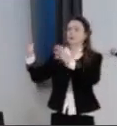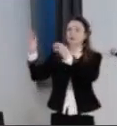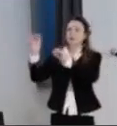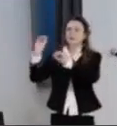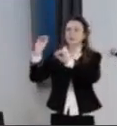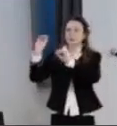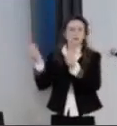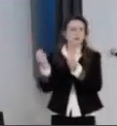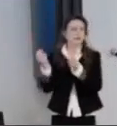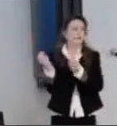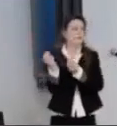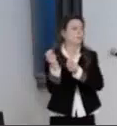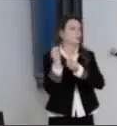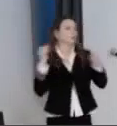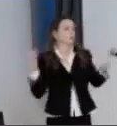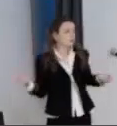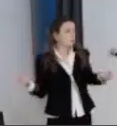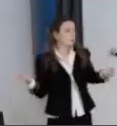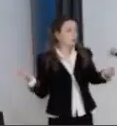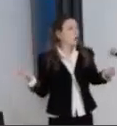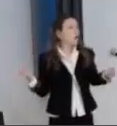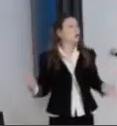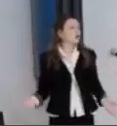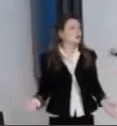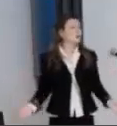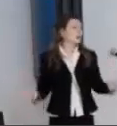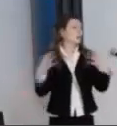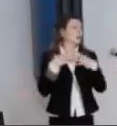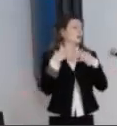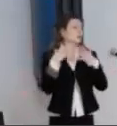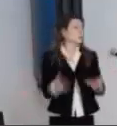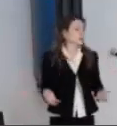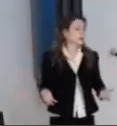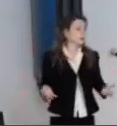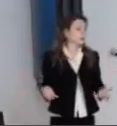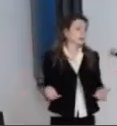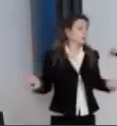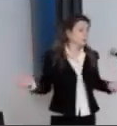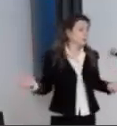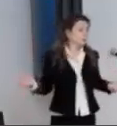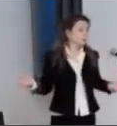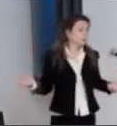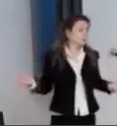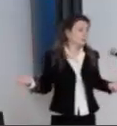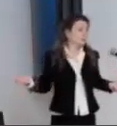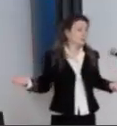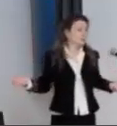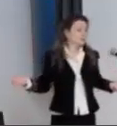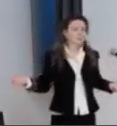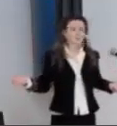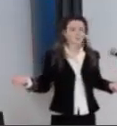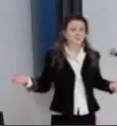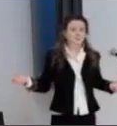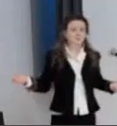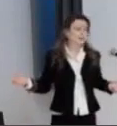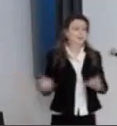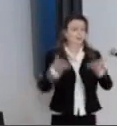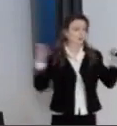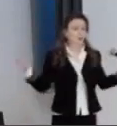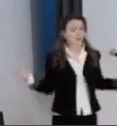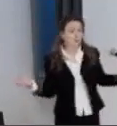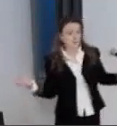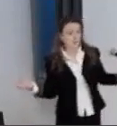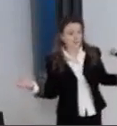associate these mussel shells, for example, with dirt. Or if you, like me, come from a town, La Spezia, whose